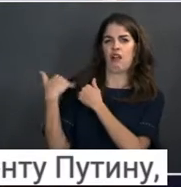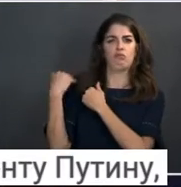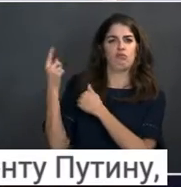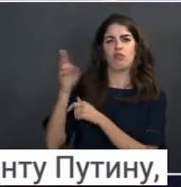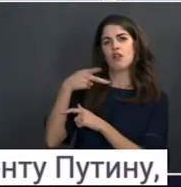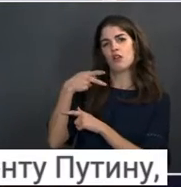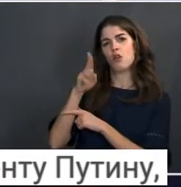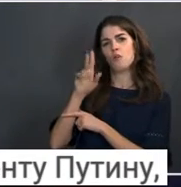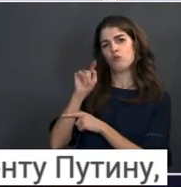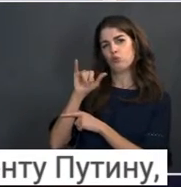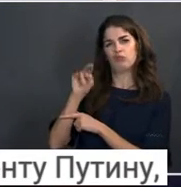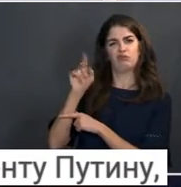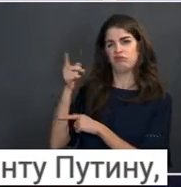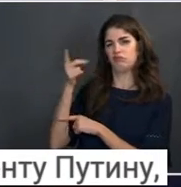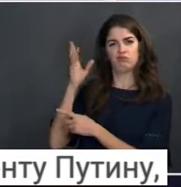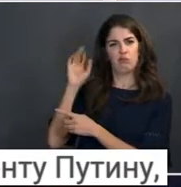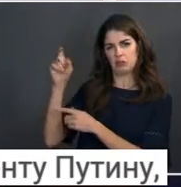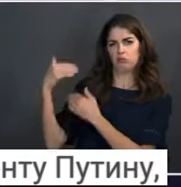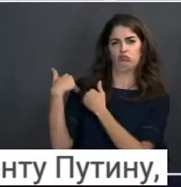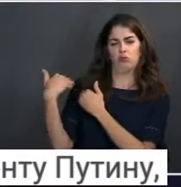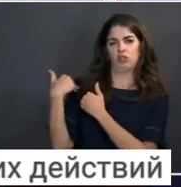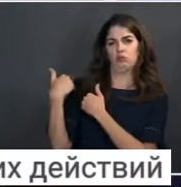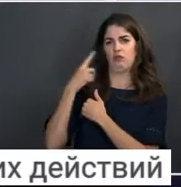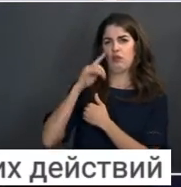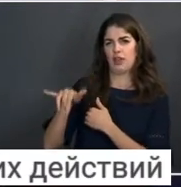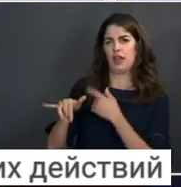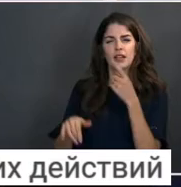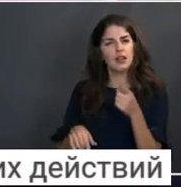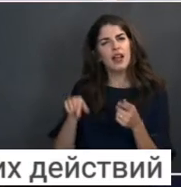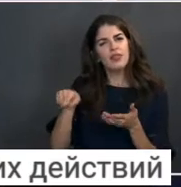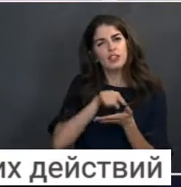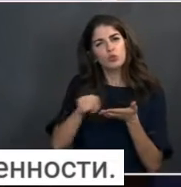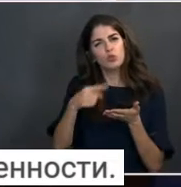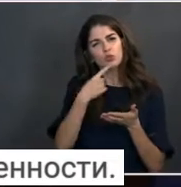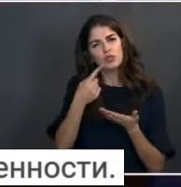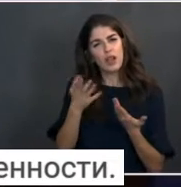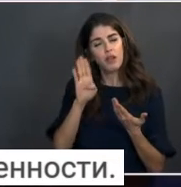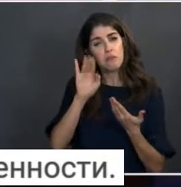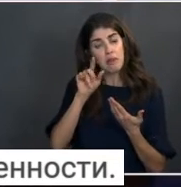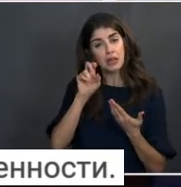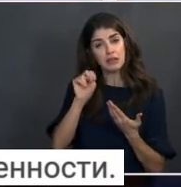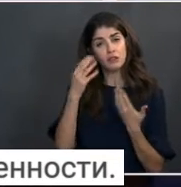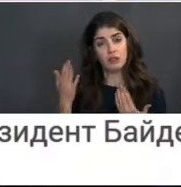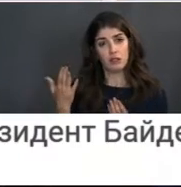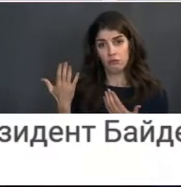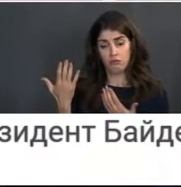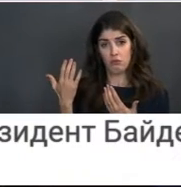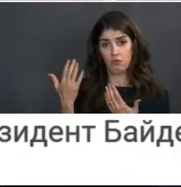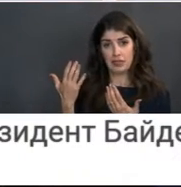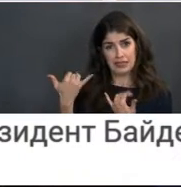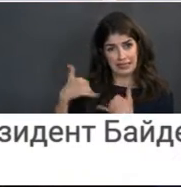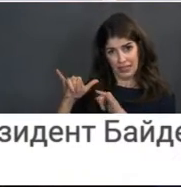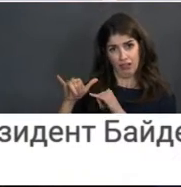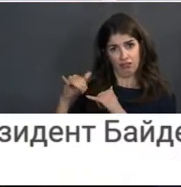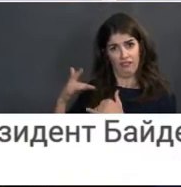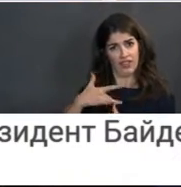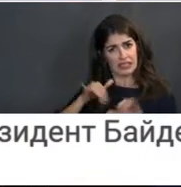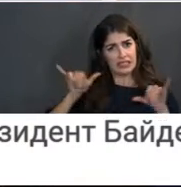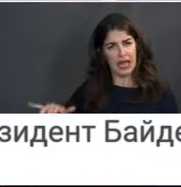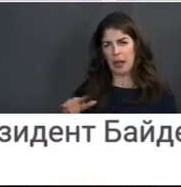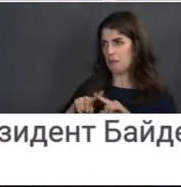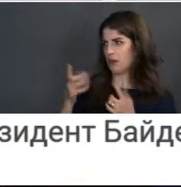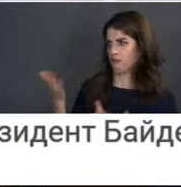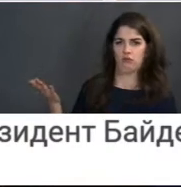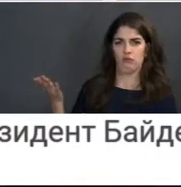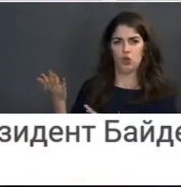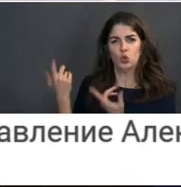president conveyed his concerns to President Putin, but he hasn't yet taken any action to hold Russia accountable. So I wonder, does President